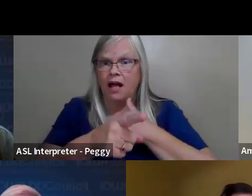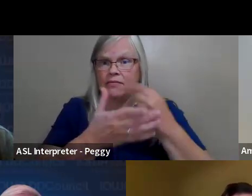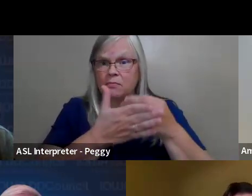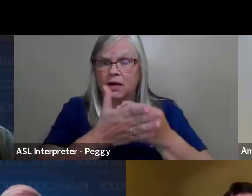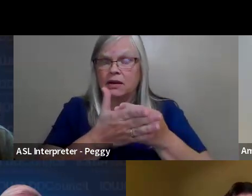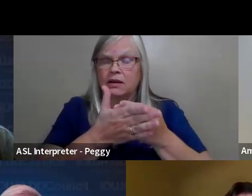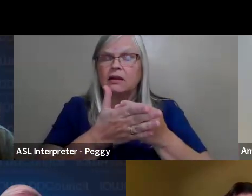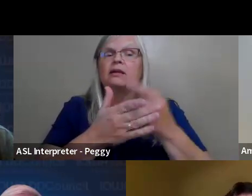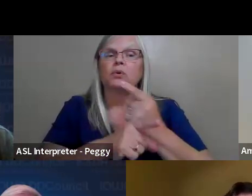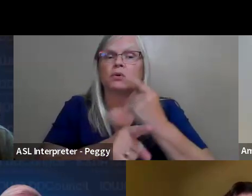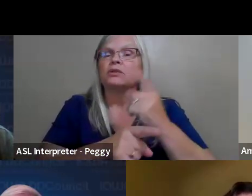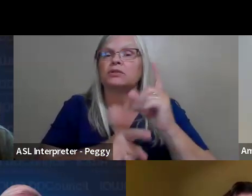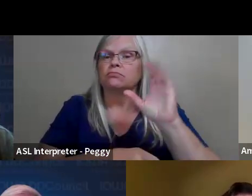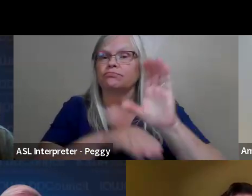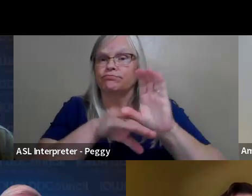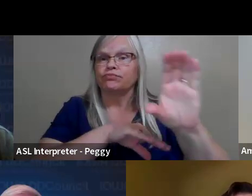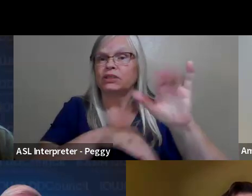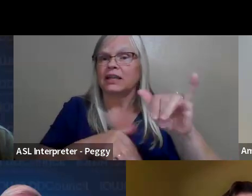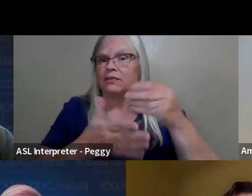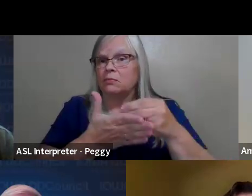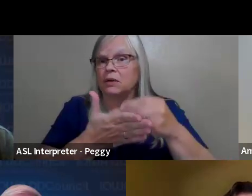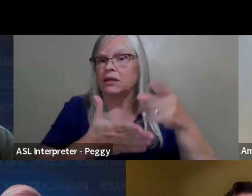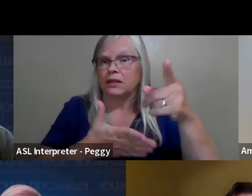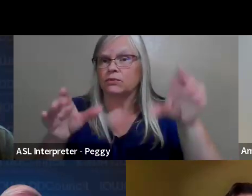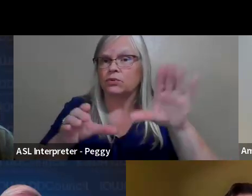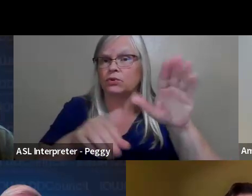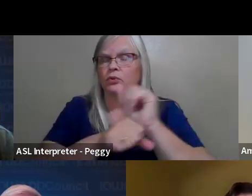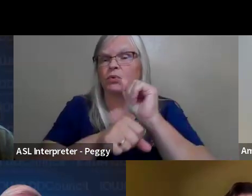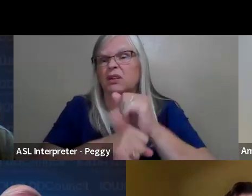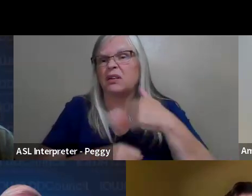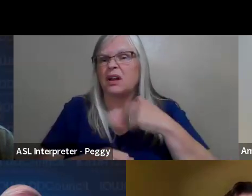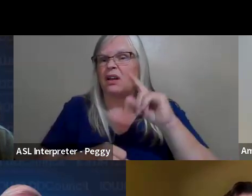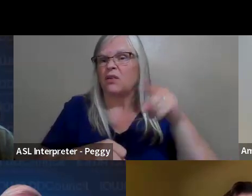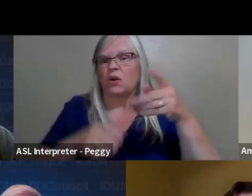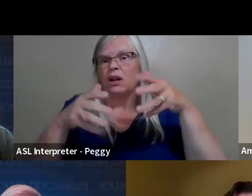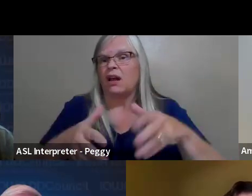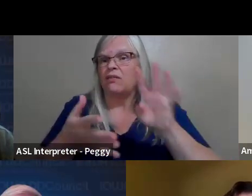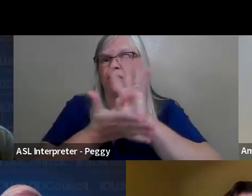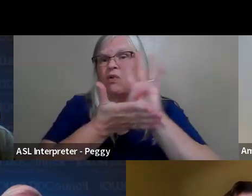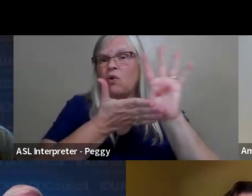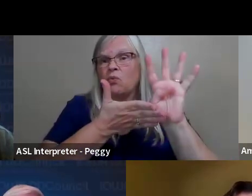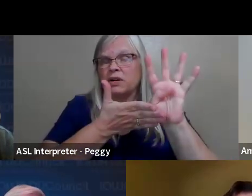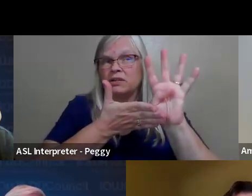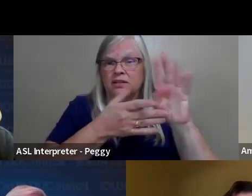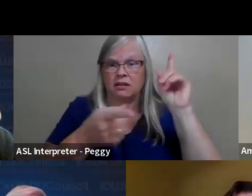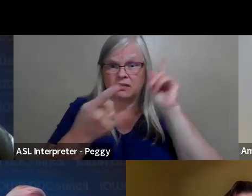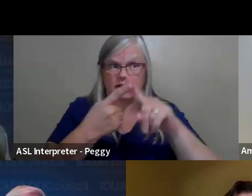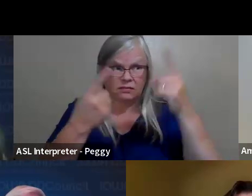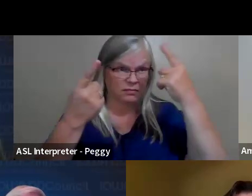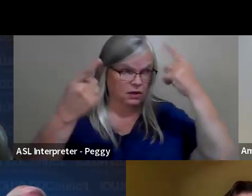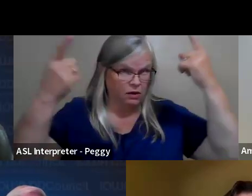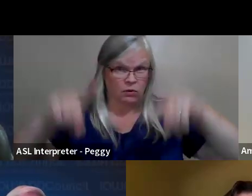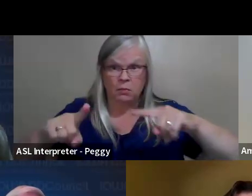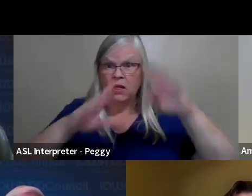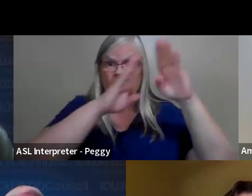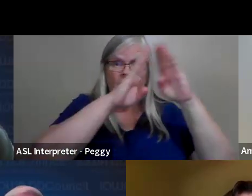their work. So what does that mean? That means that we only have about 4 weeks to come to an agreement in both the